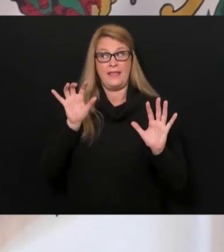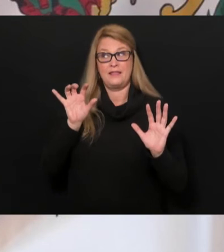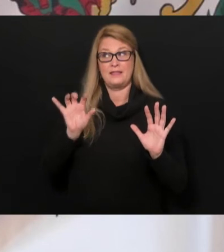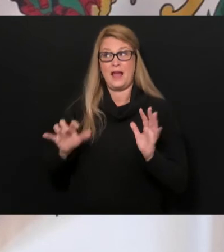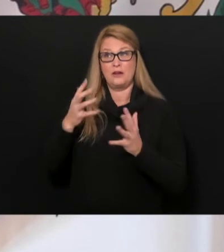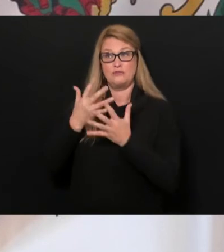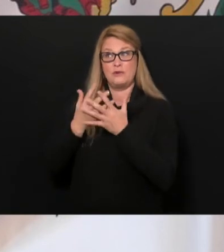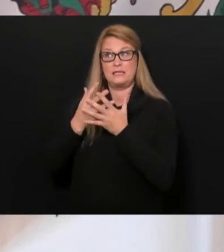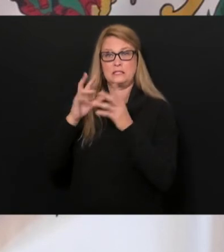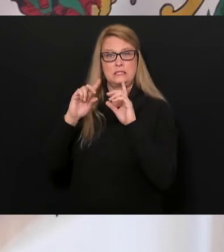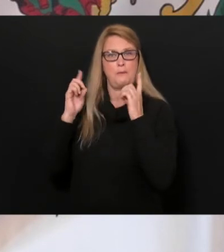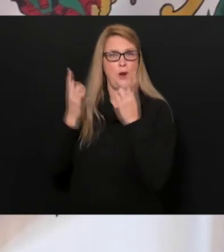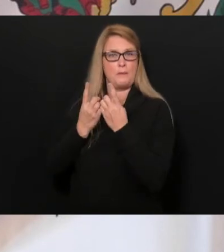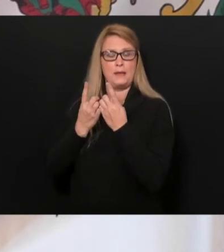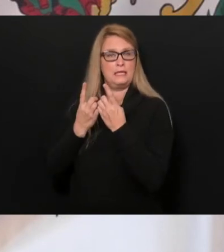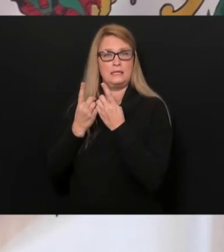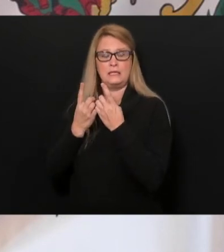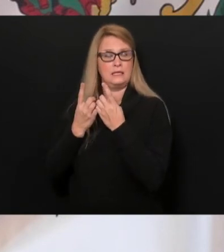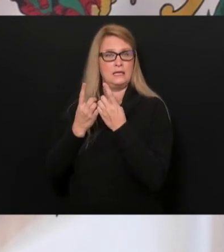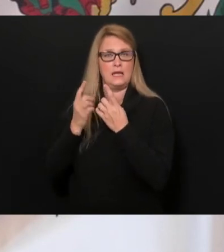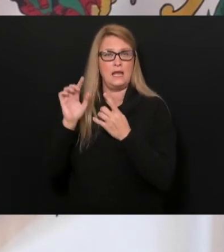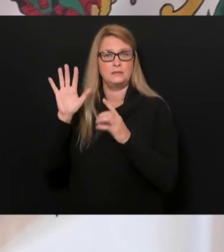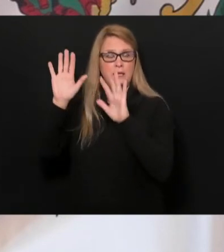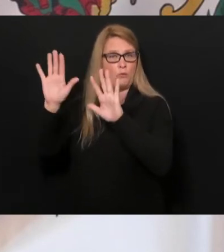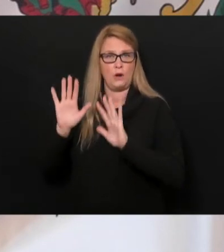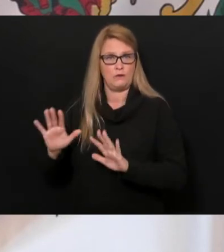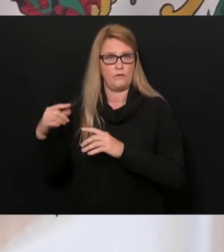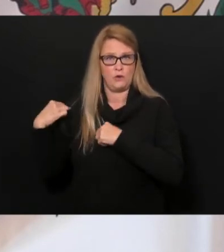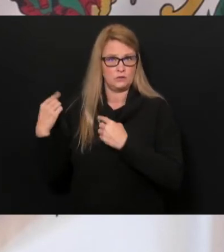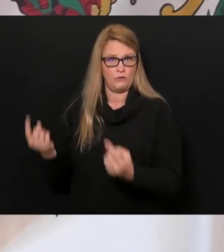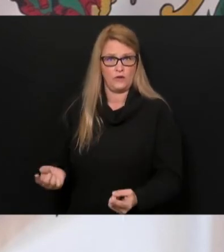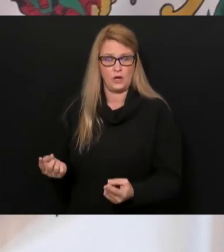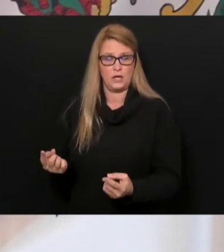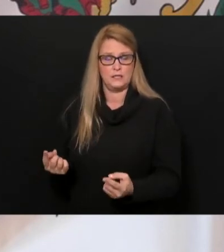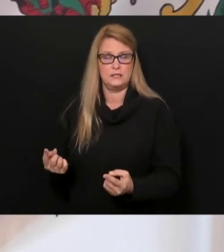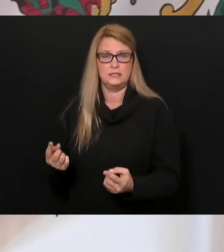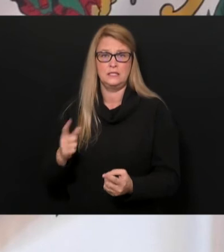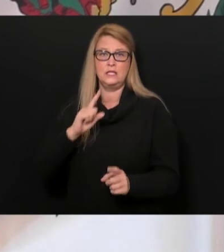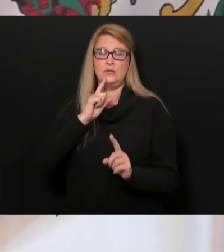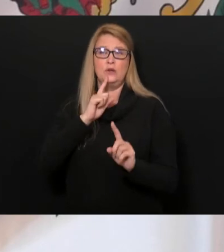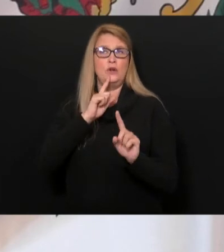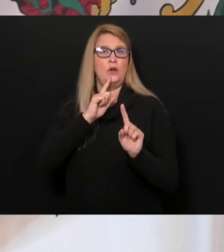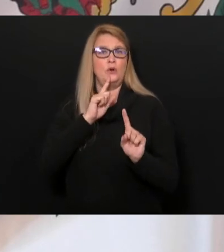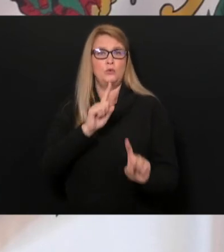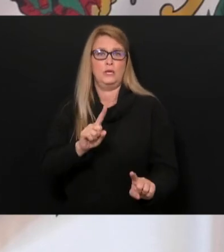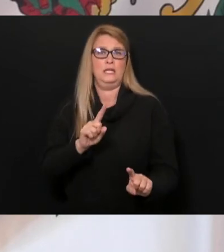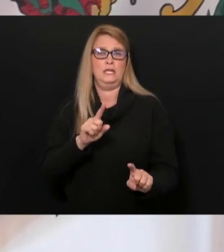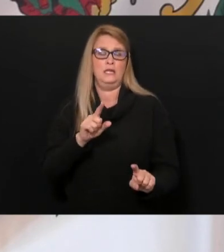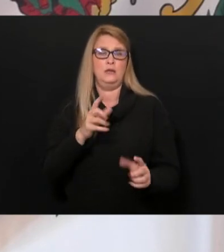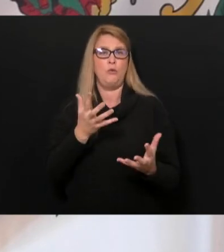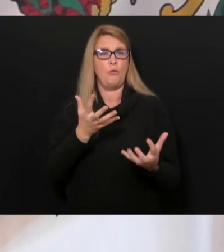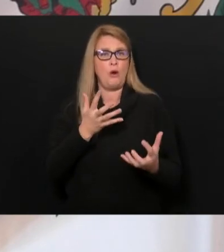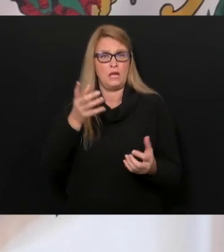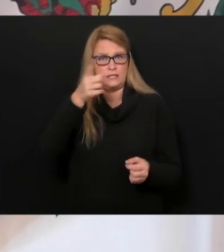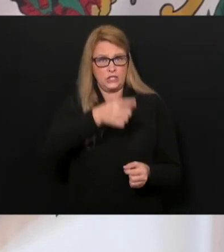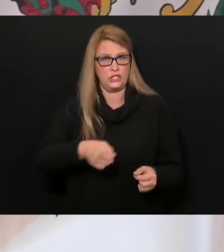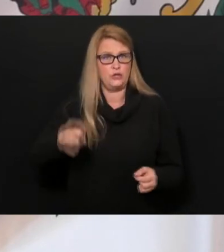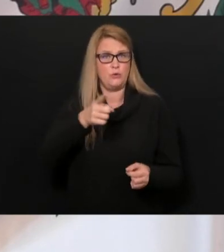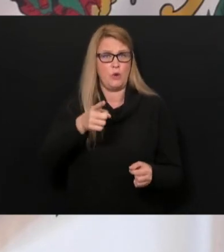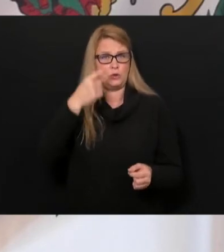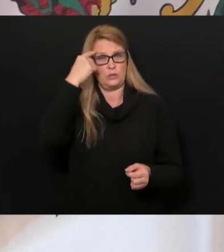done. But absolutely, again, in addition to that, I truly wish you would keep this great person, this